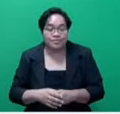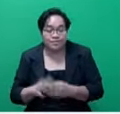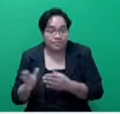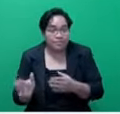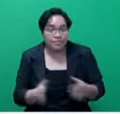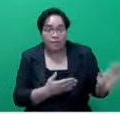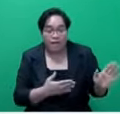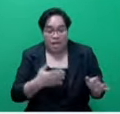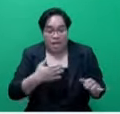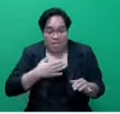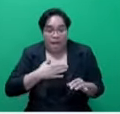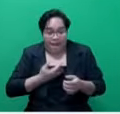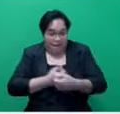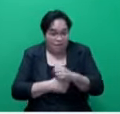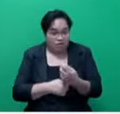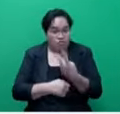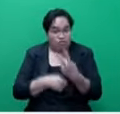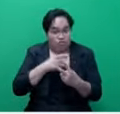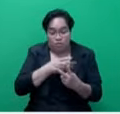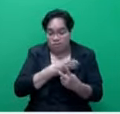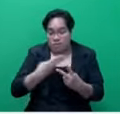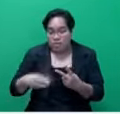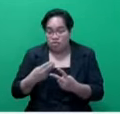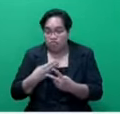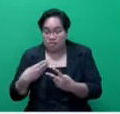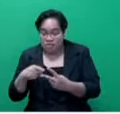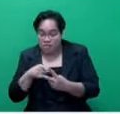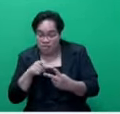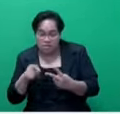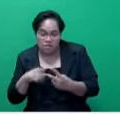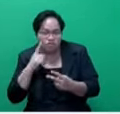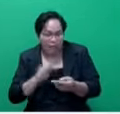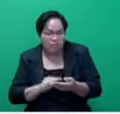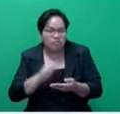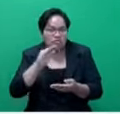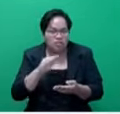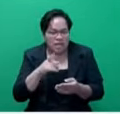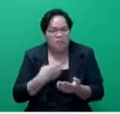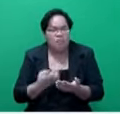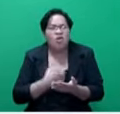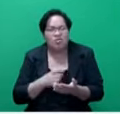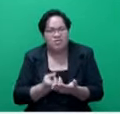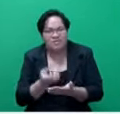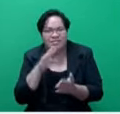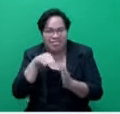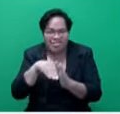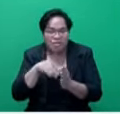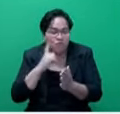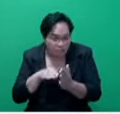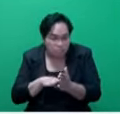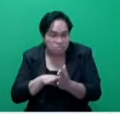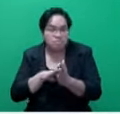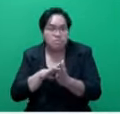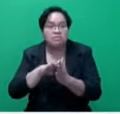entire effort of my 2 ministries is directed towards increasing our much-needed economic recovery and the